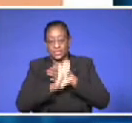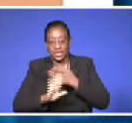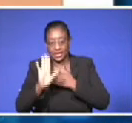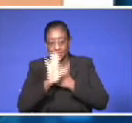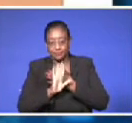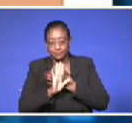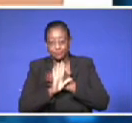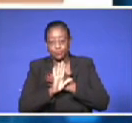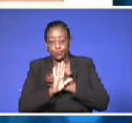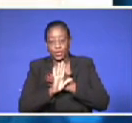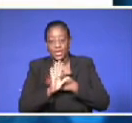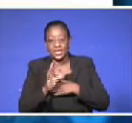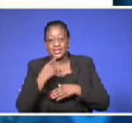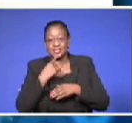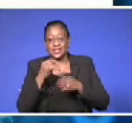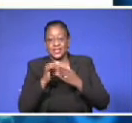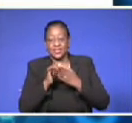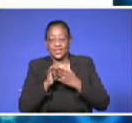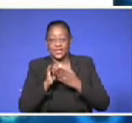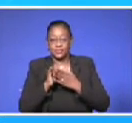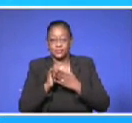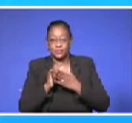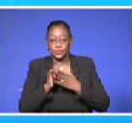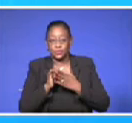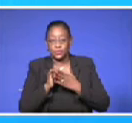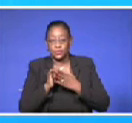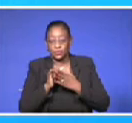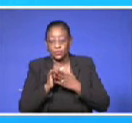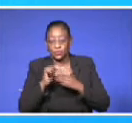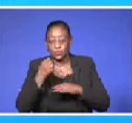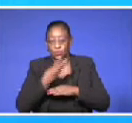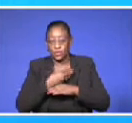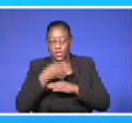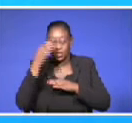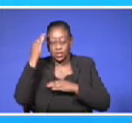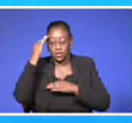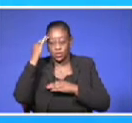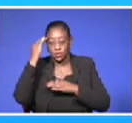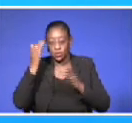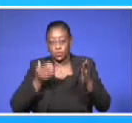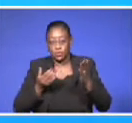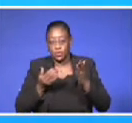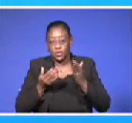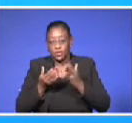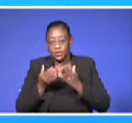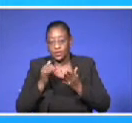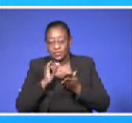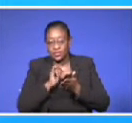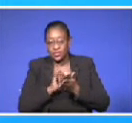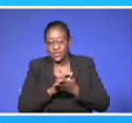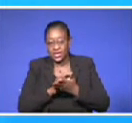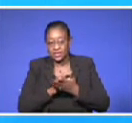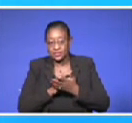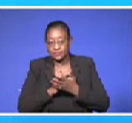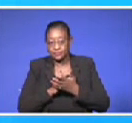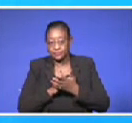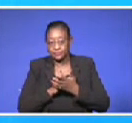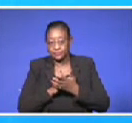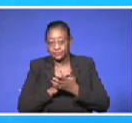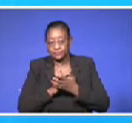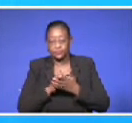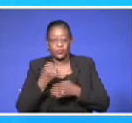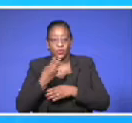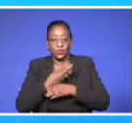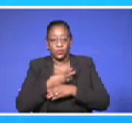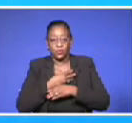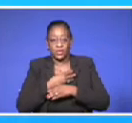population that's largely unvaccinated, well, we know that COVID-19 can still be transmitted, and these